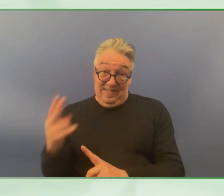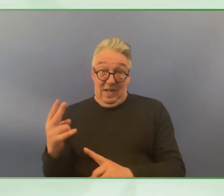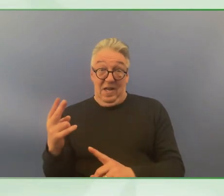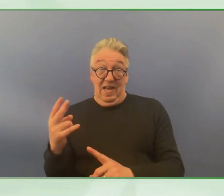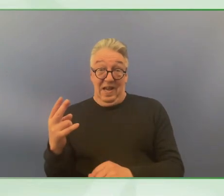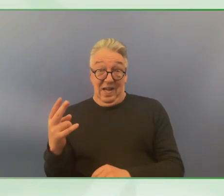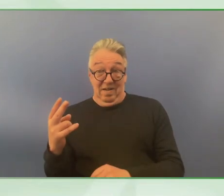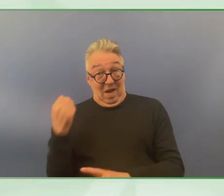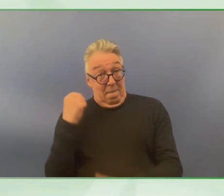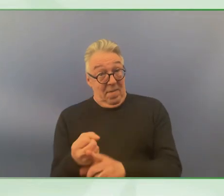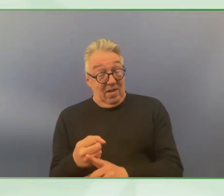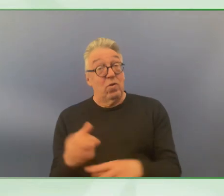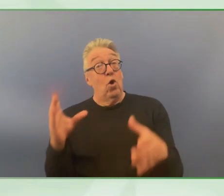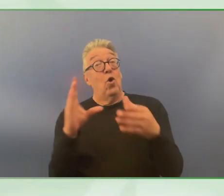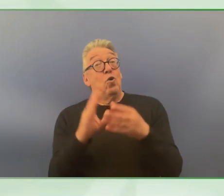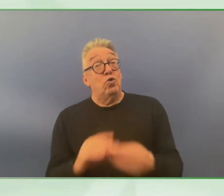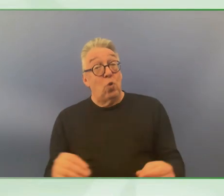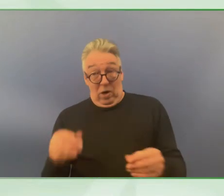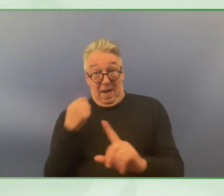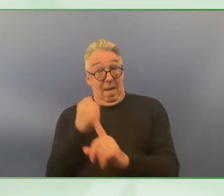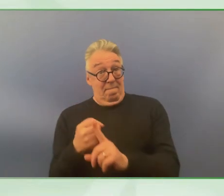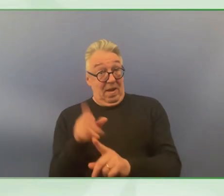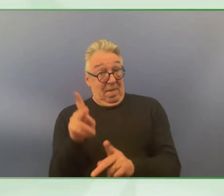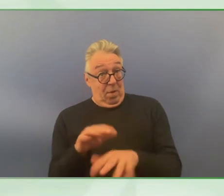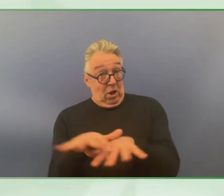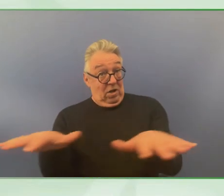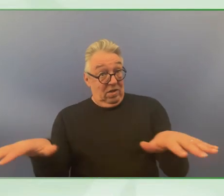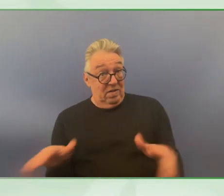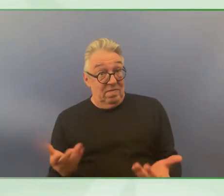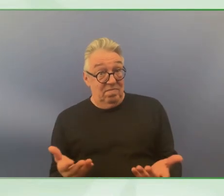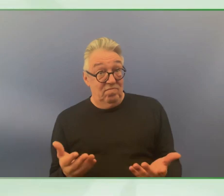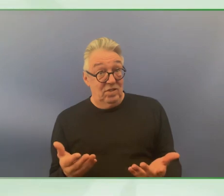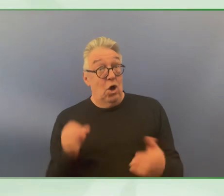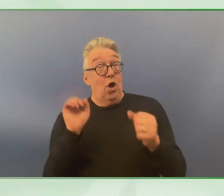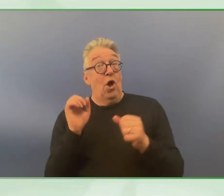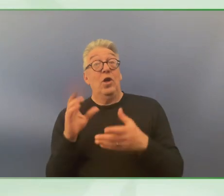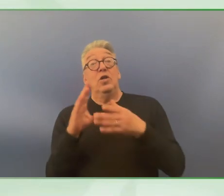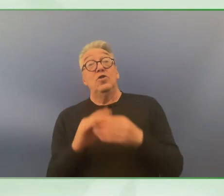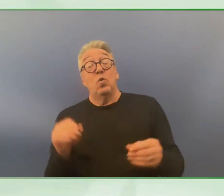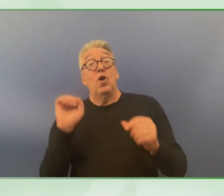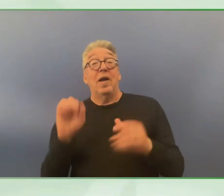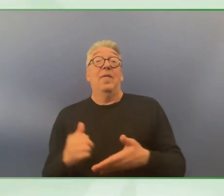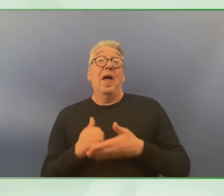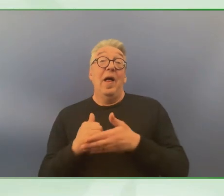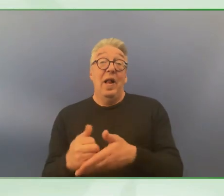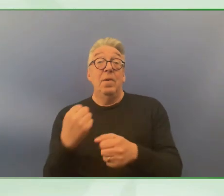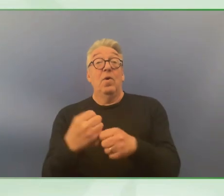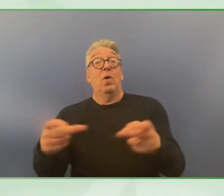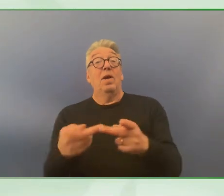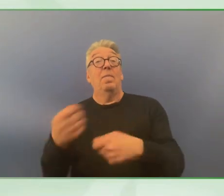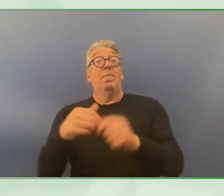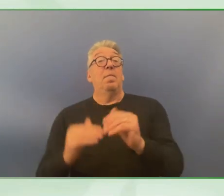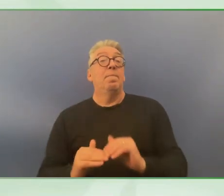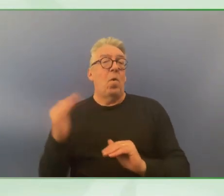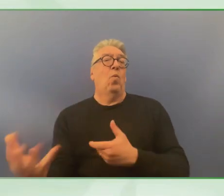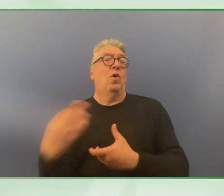on people around you, and how it can lead to creating more inclusive workplaces? Yeah, so I'm